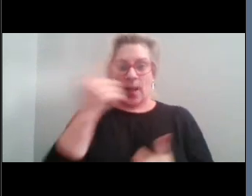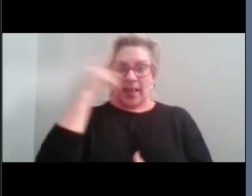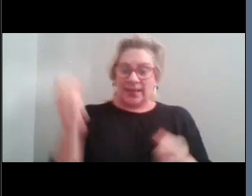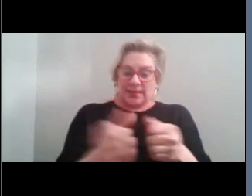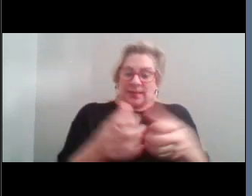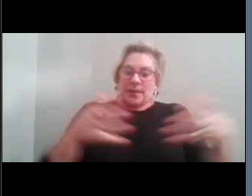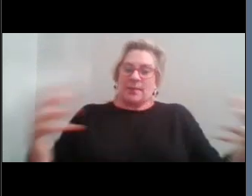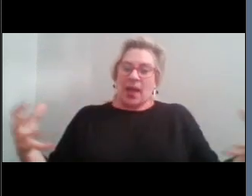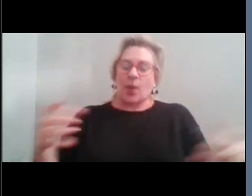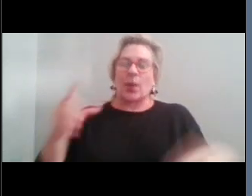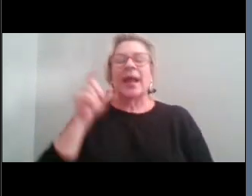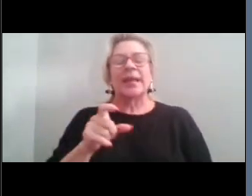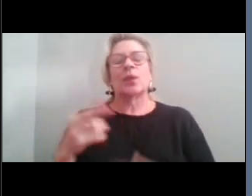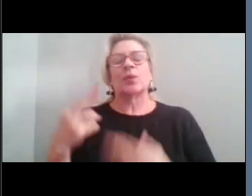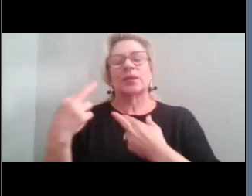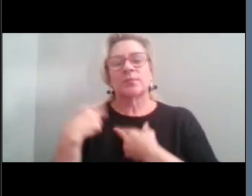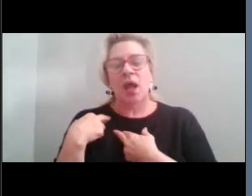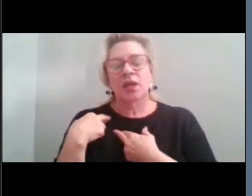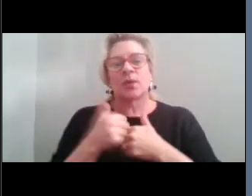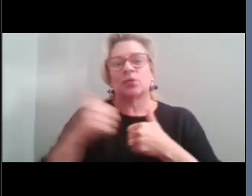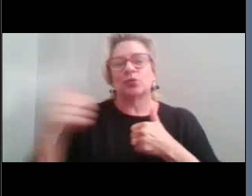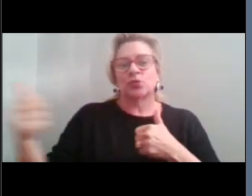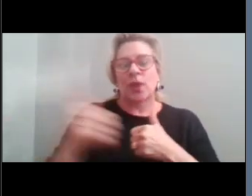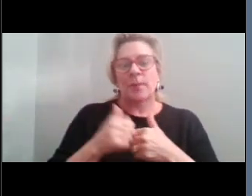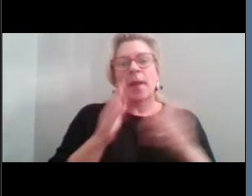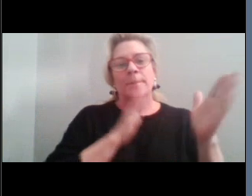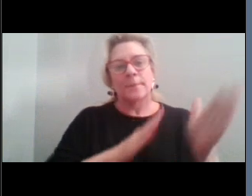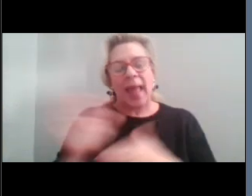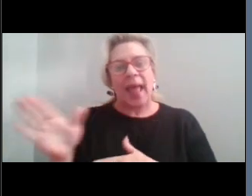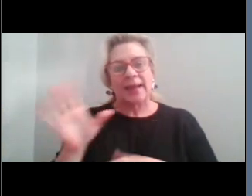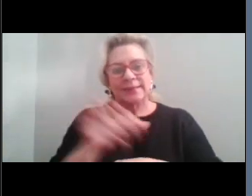responsible transportation planning and infrastructure.